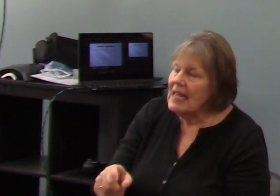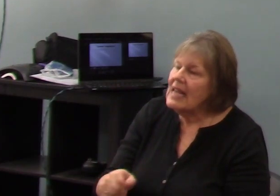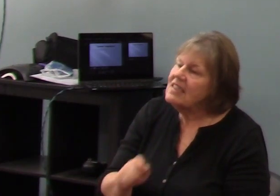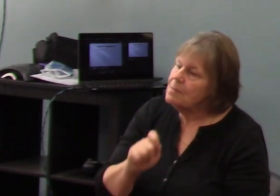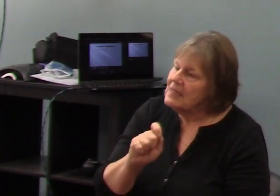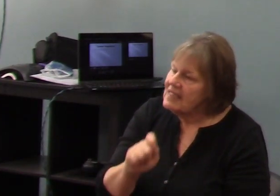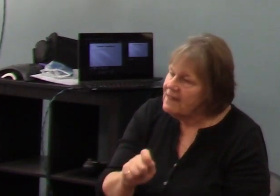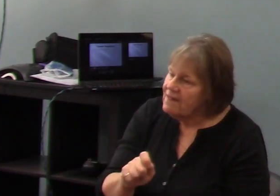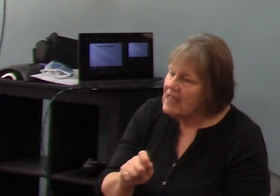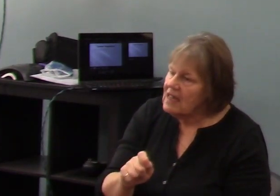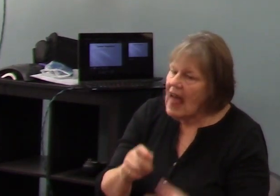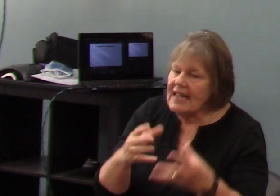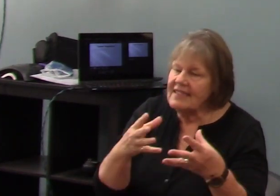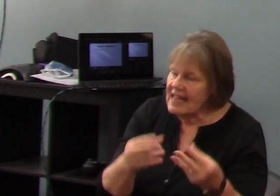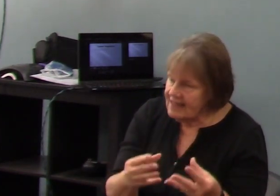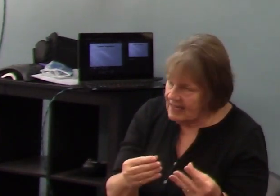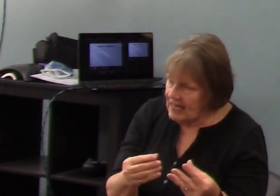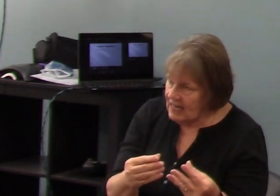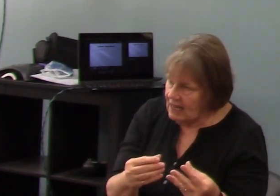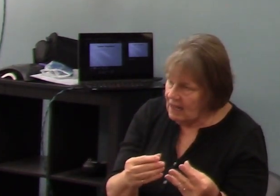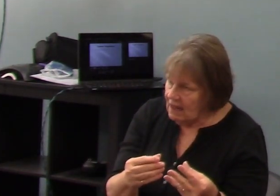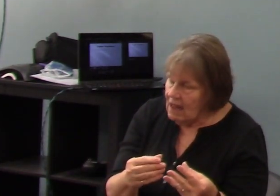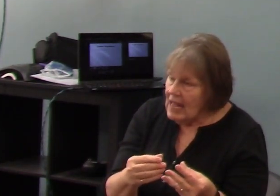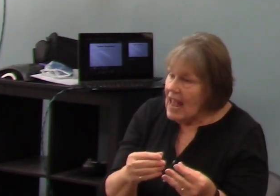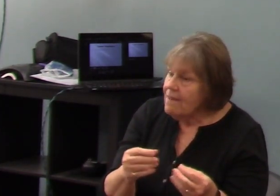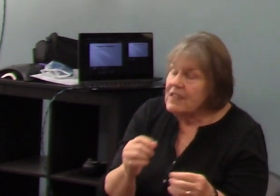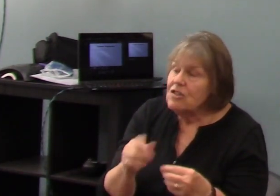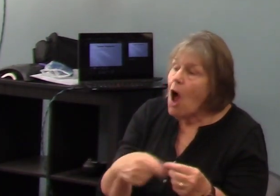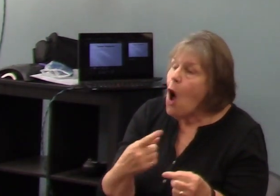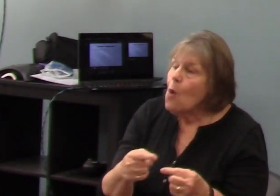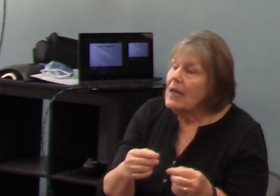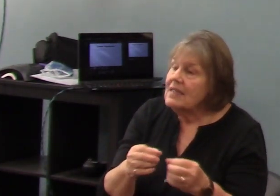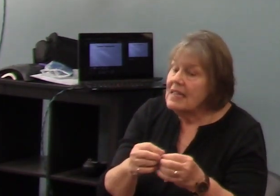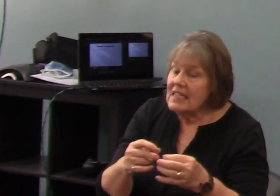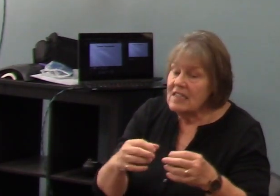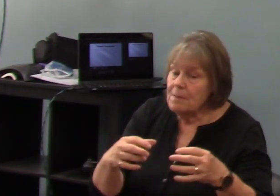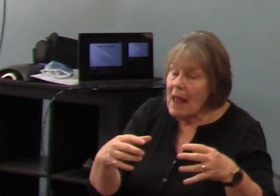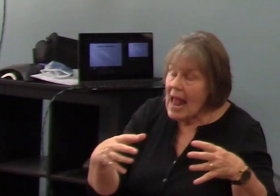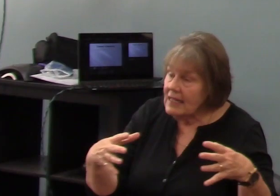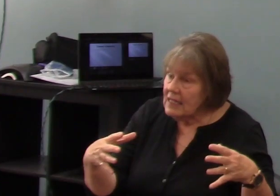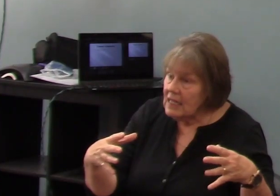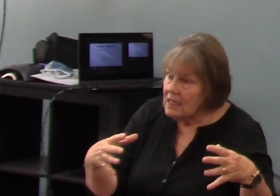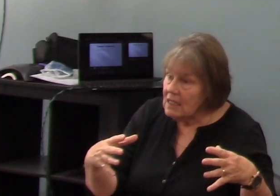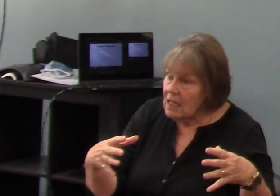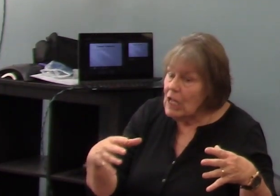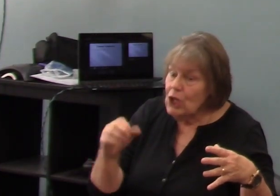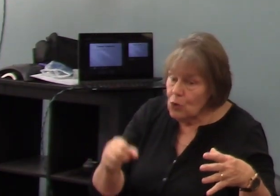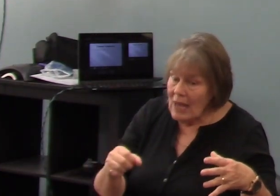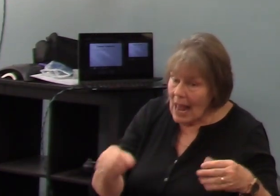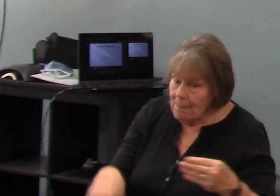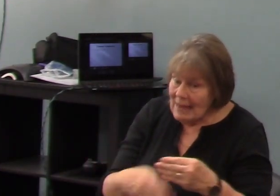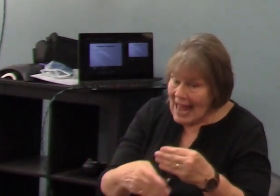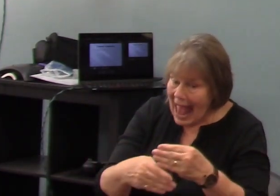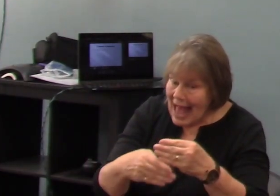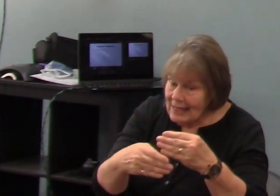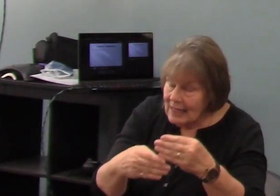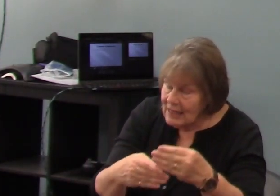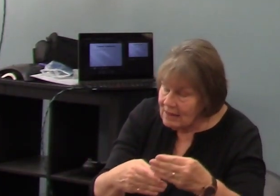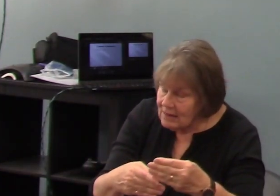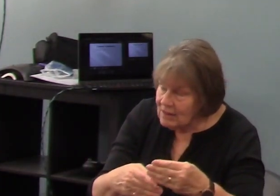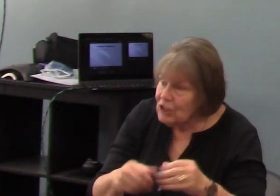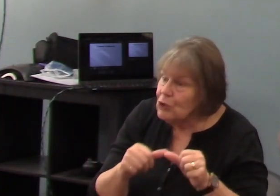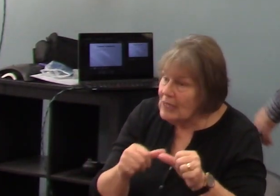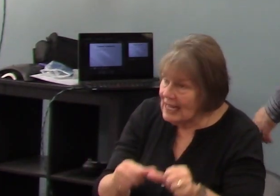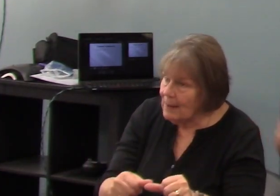eternal so it doesn't need a beginning. And if it's always expanding, it can always be the same density. You can always rewind forever if it's infinite. And that was essentially the only way you could do